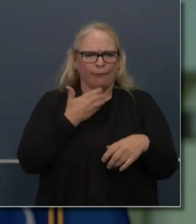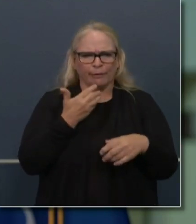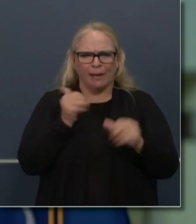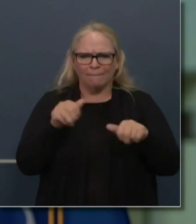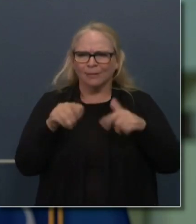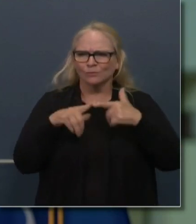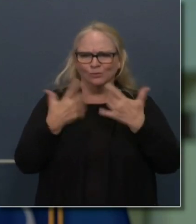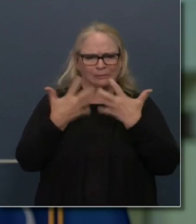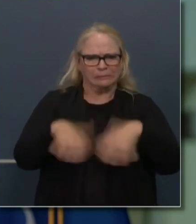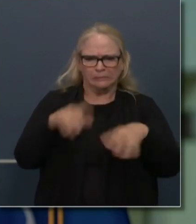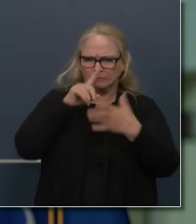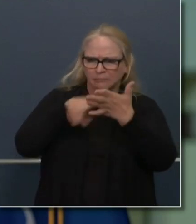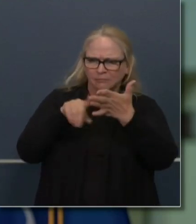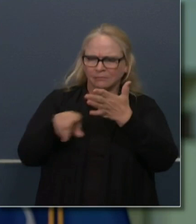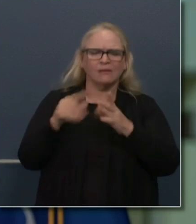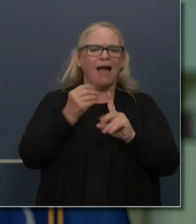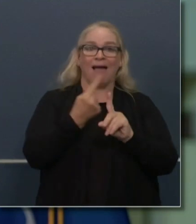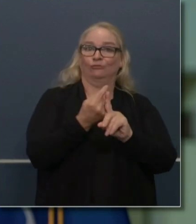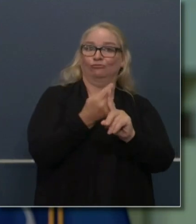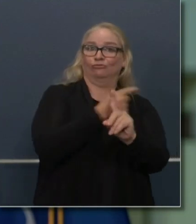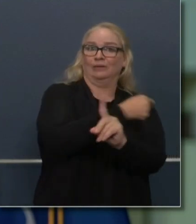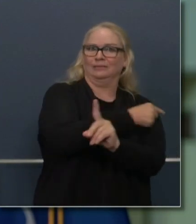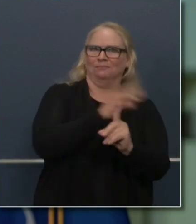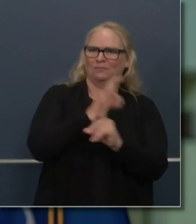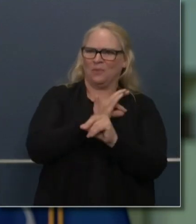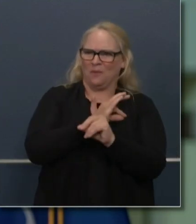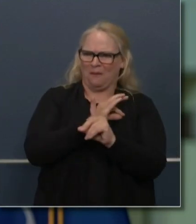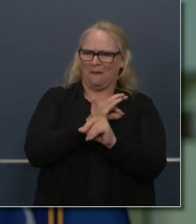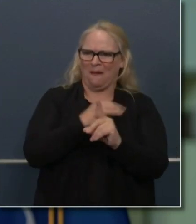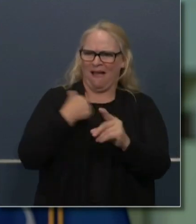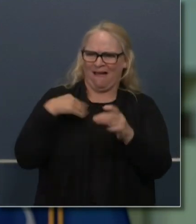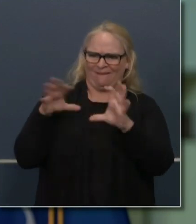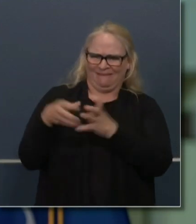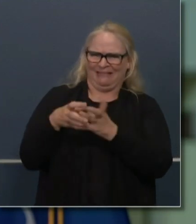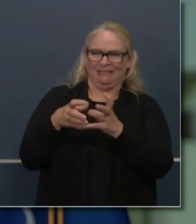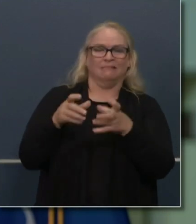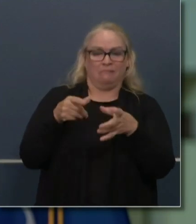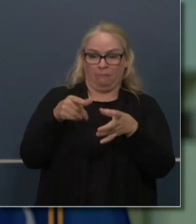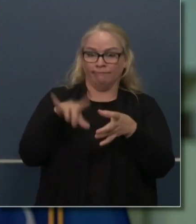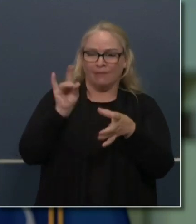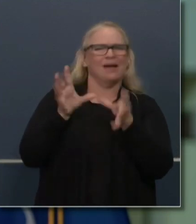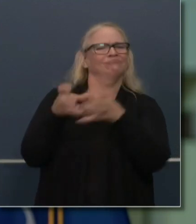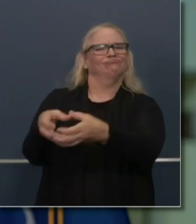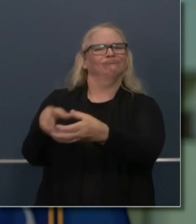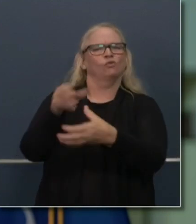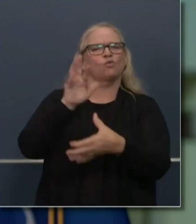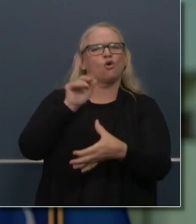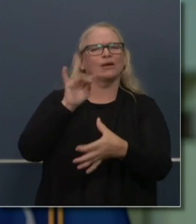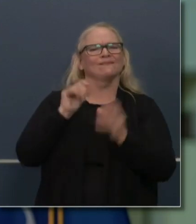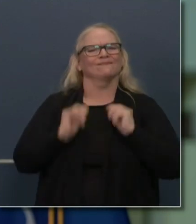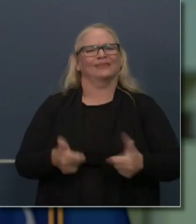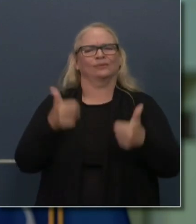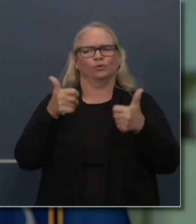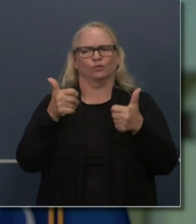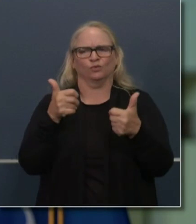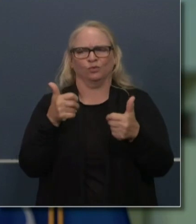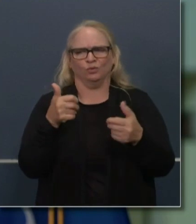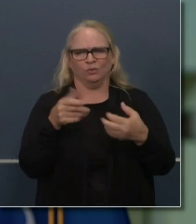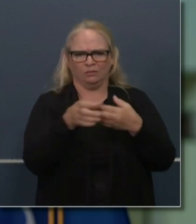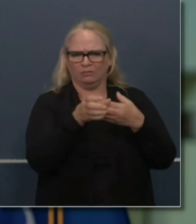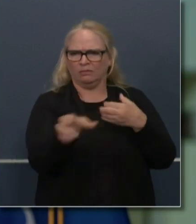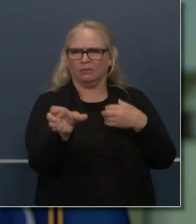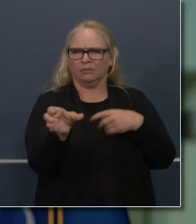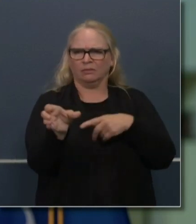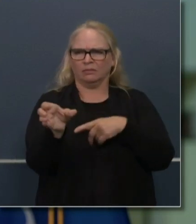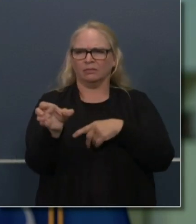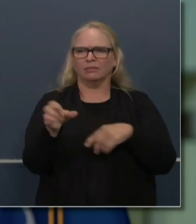isolate, and quarantine individuals. And we certainly look forward to be able to complement those efforts if